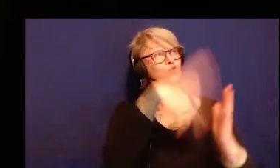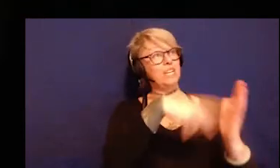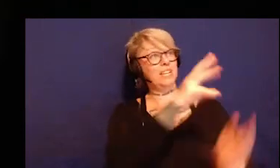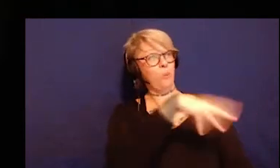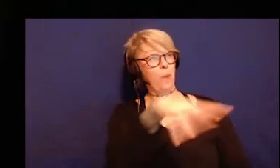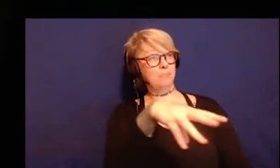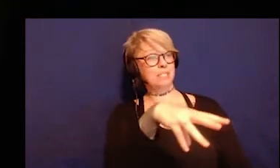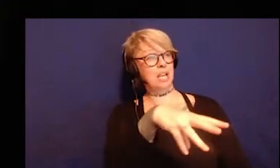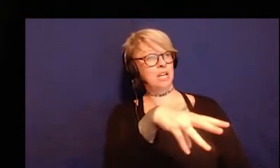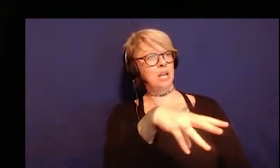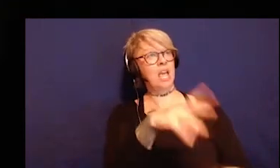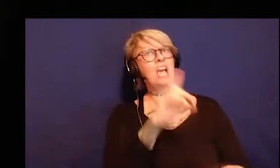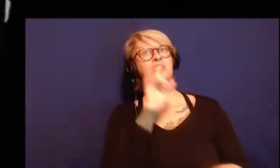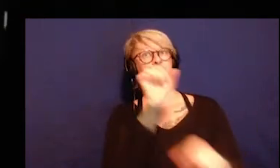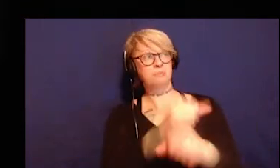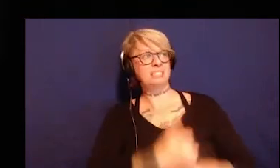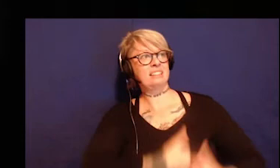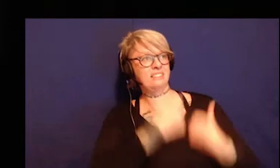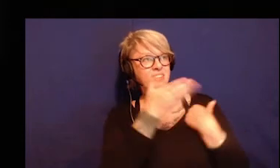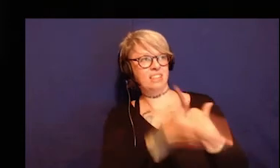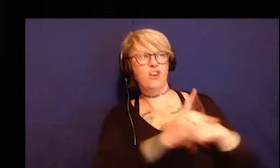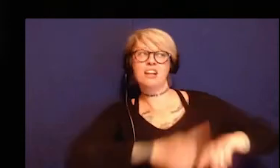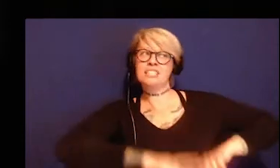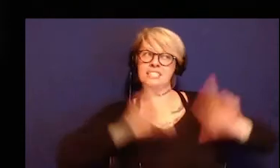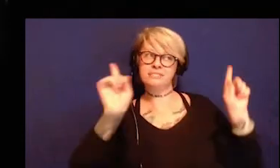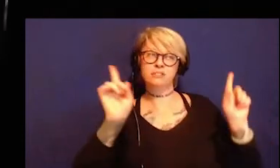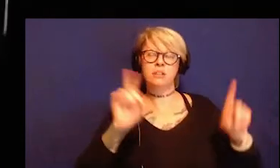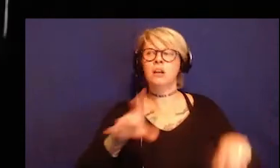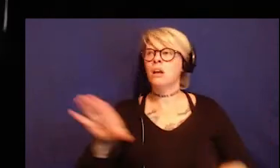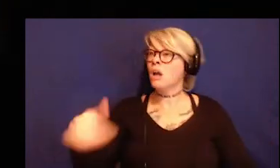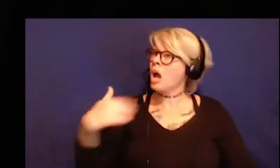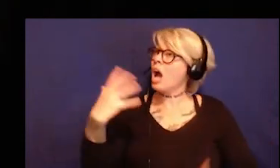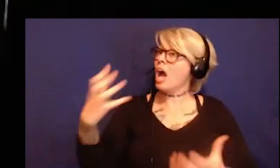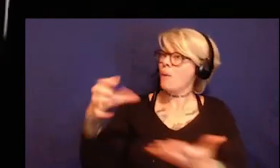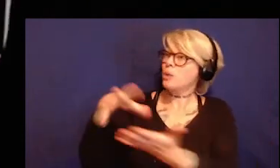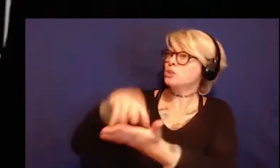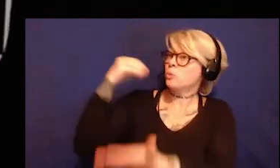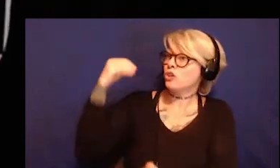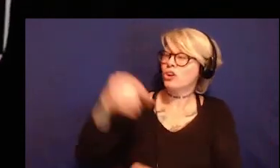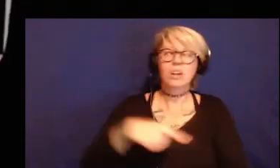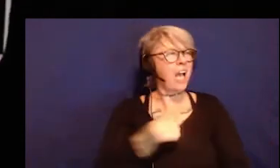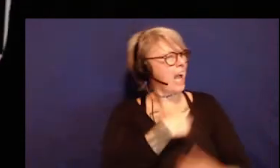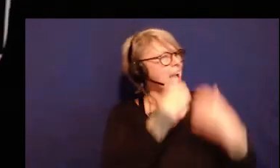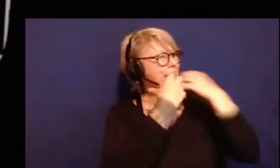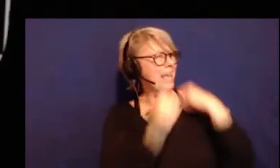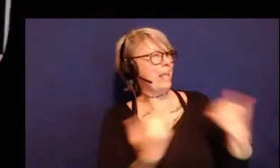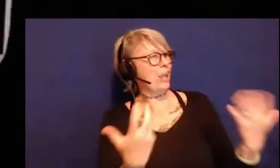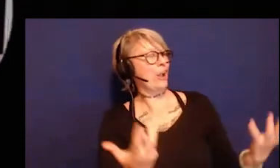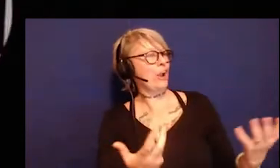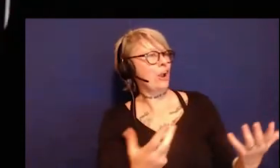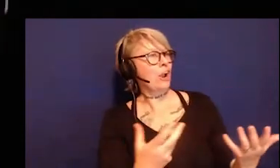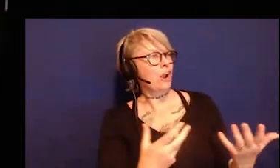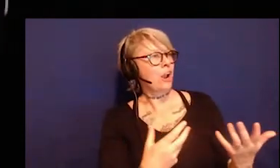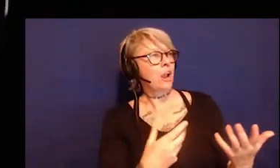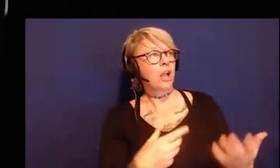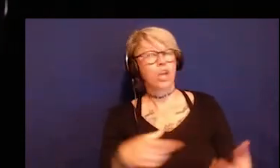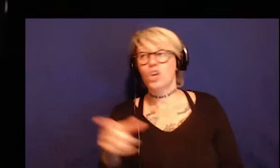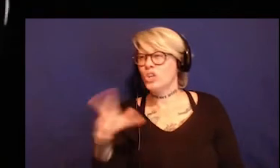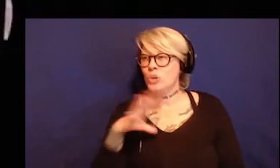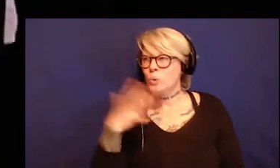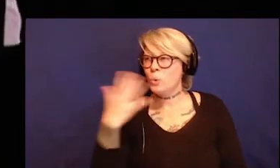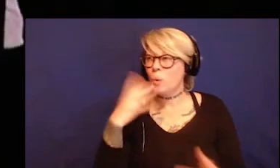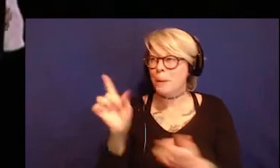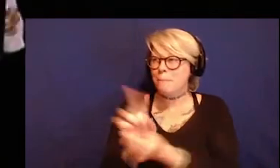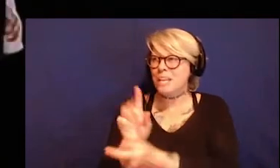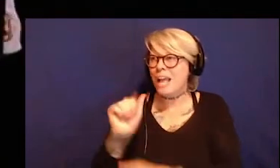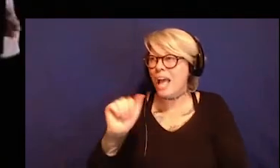two drastically different things. At least I care to learn. I care. You don't even want to make Abigail. I just think it'll be